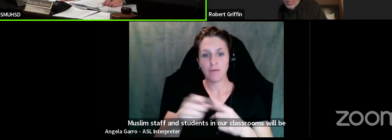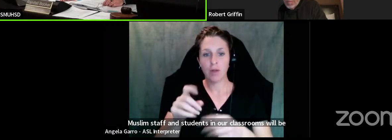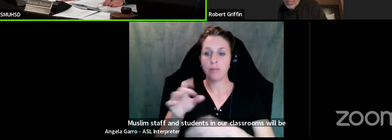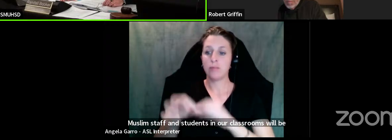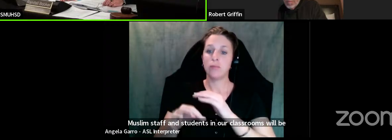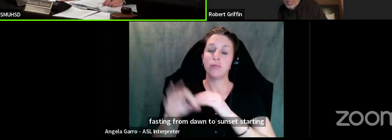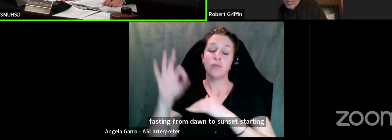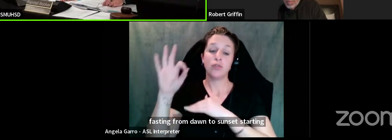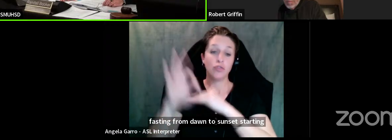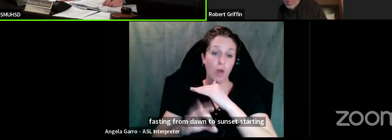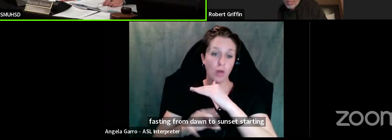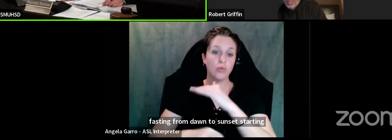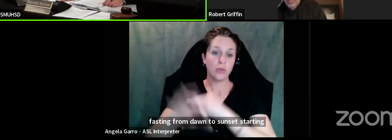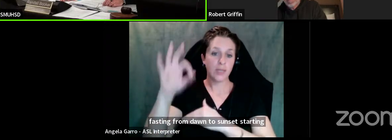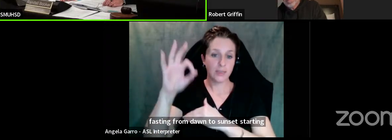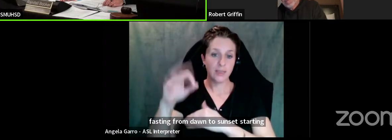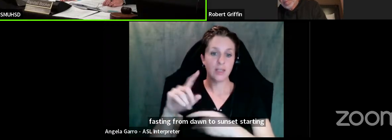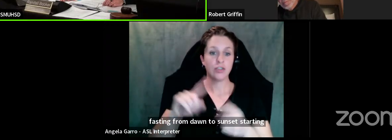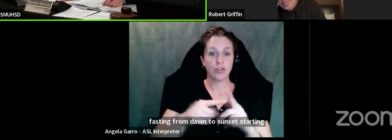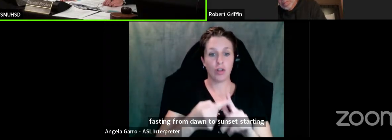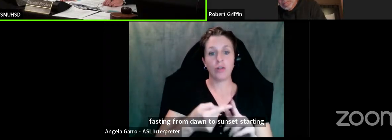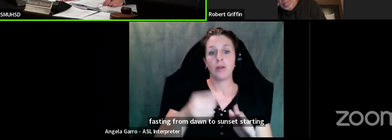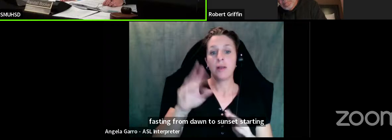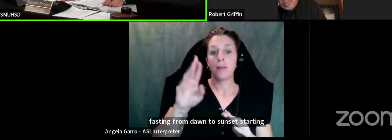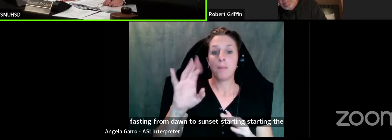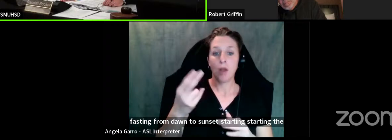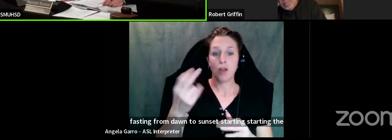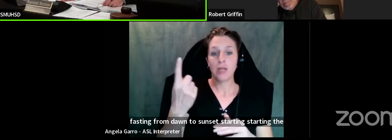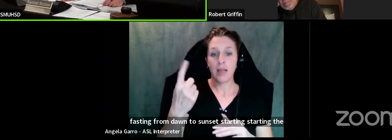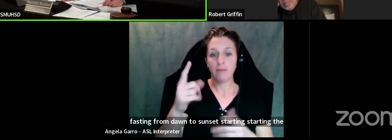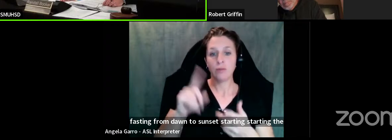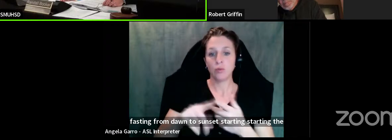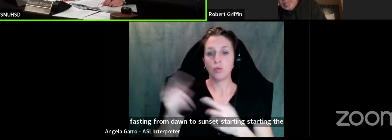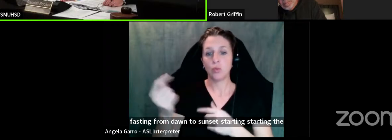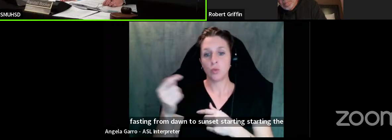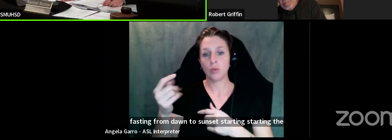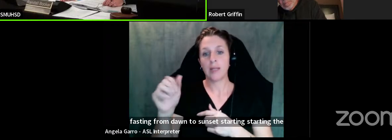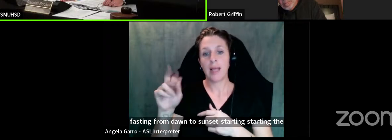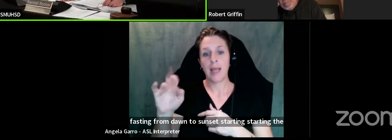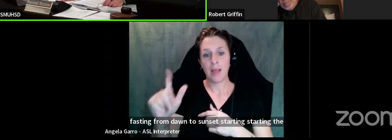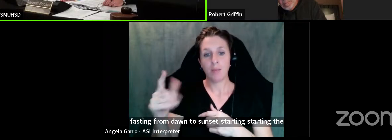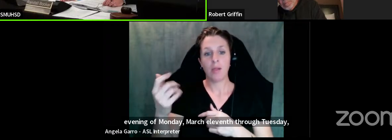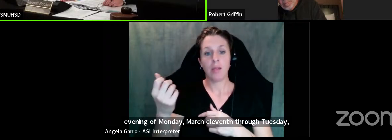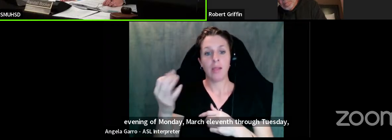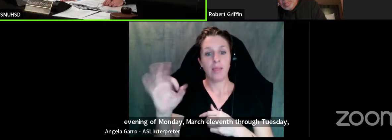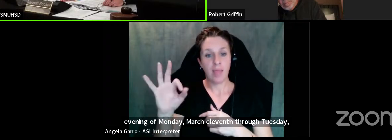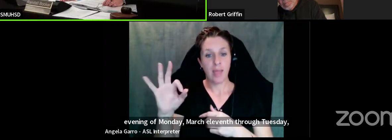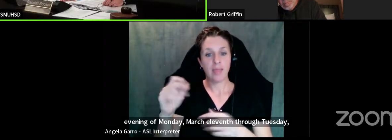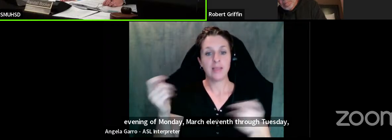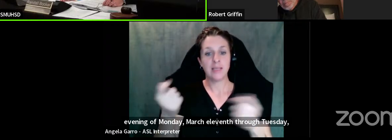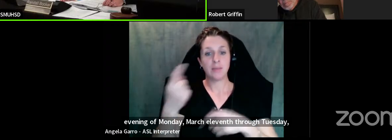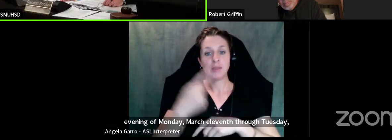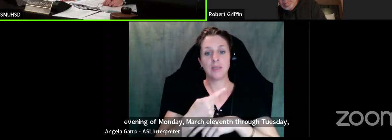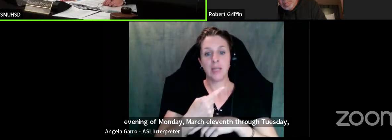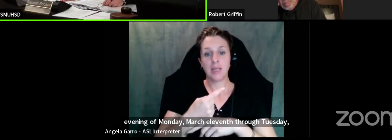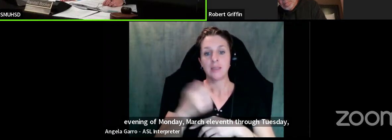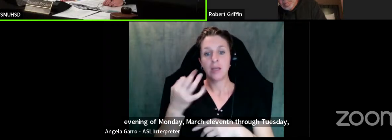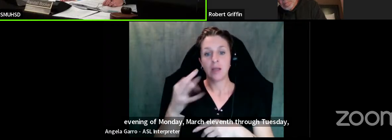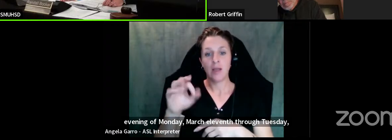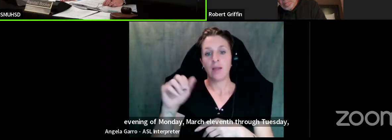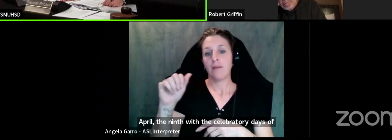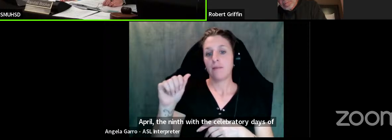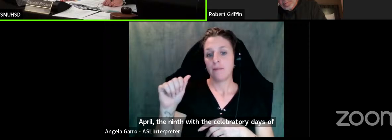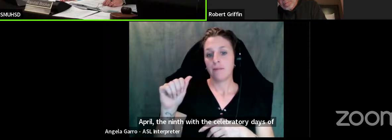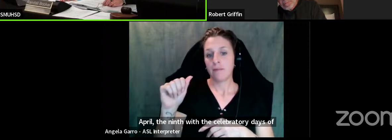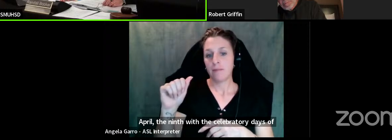Monday, March 11th through Tuesday, April 9th, with the celebratory days of Eid al-Fitr, anticipated to